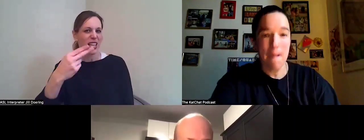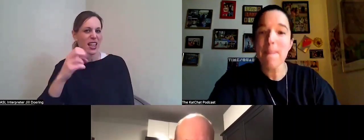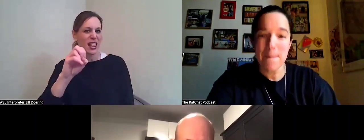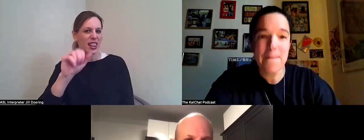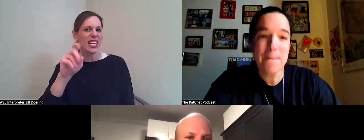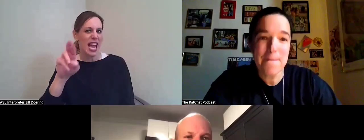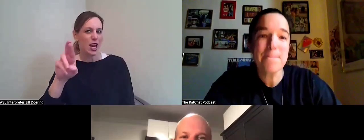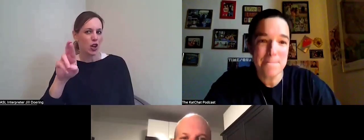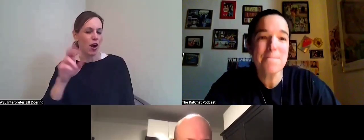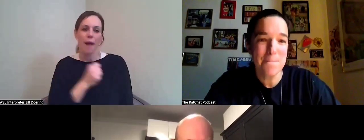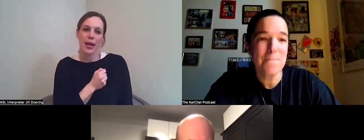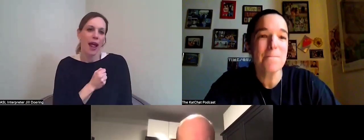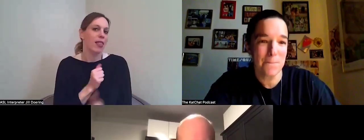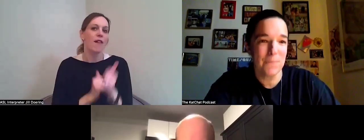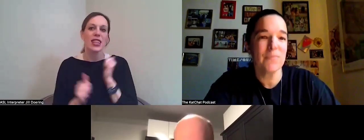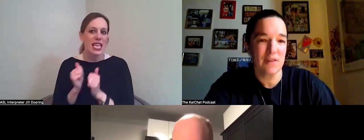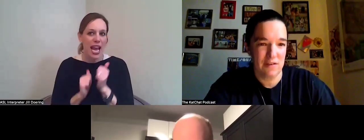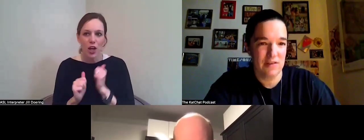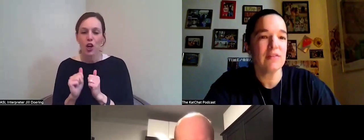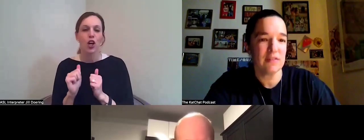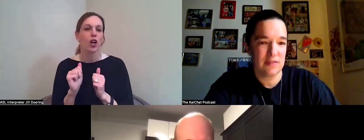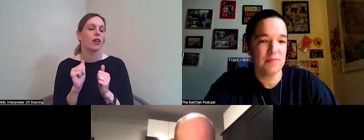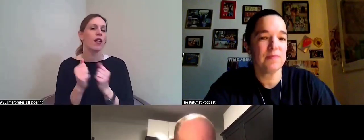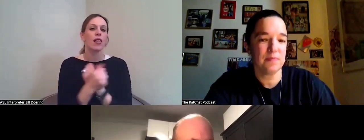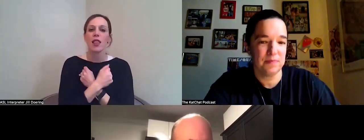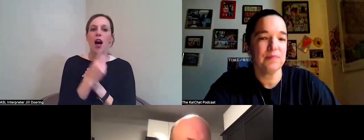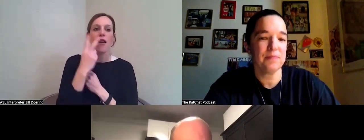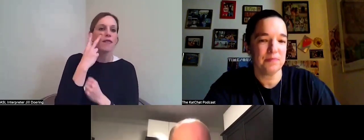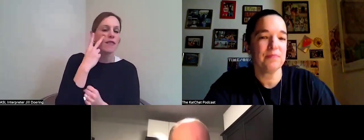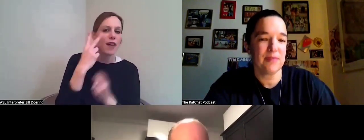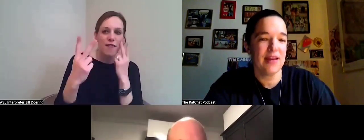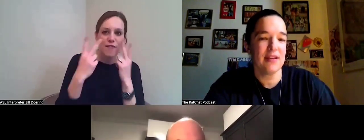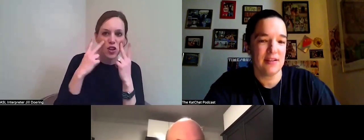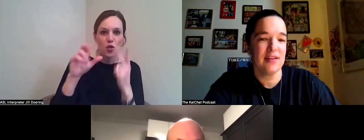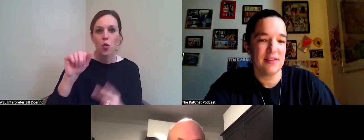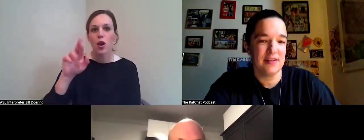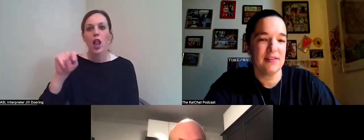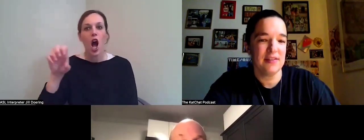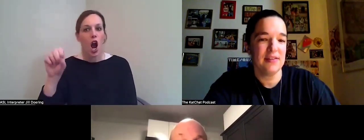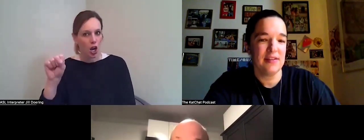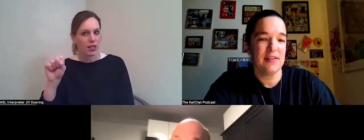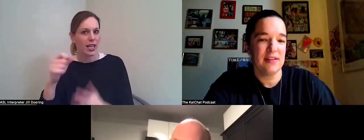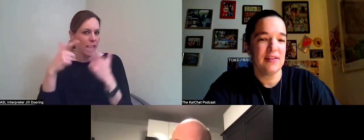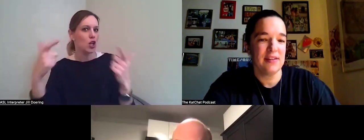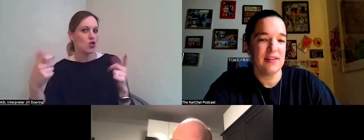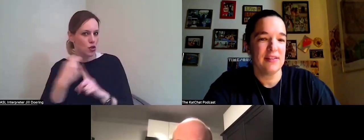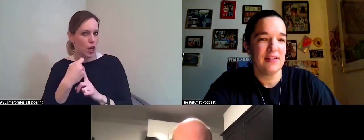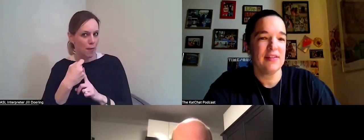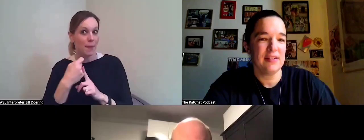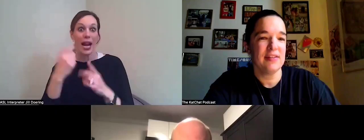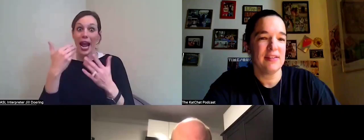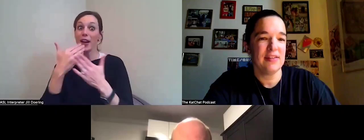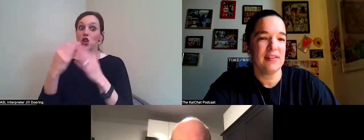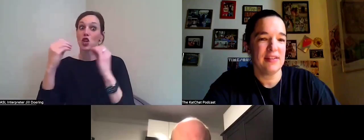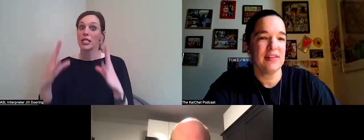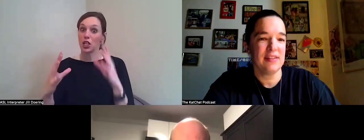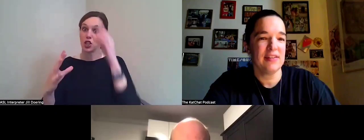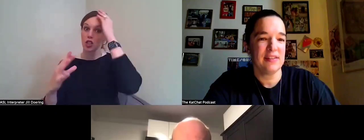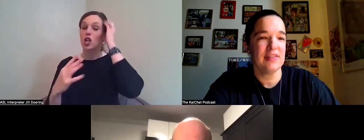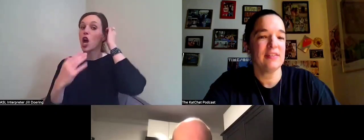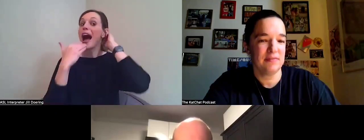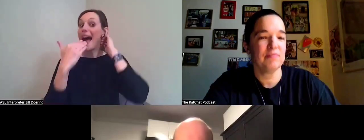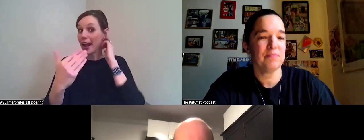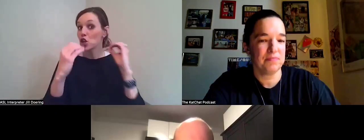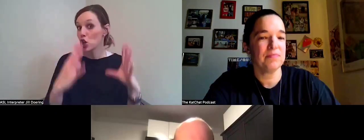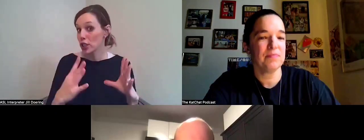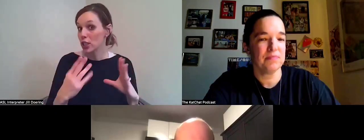I love theater, I love visual arts, and that had a big effect on me. So I had good teachers in high school, and good teachers